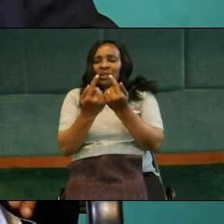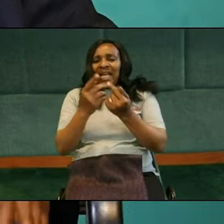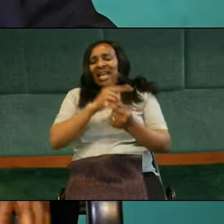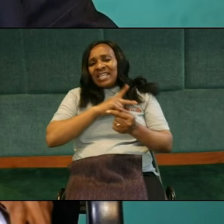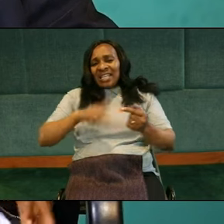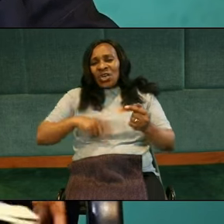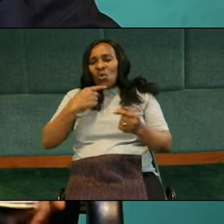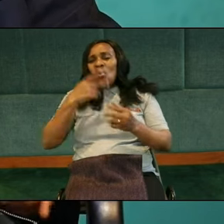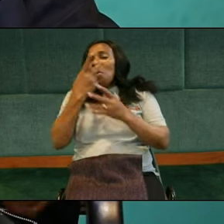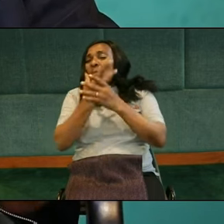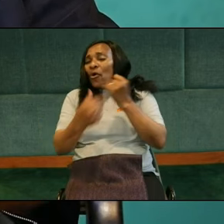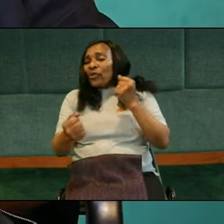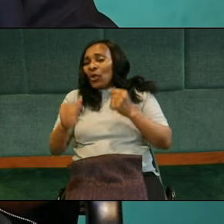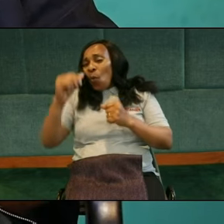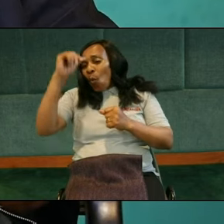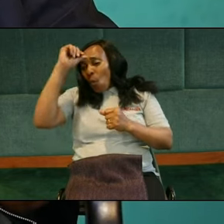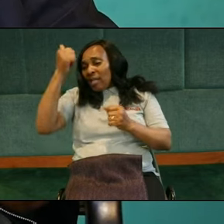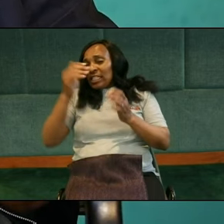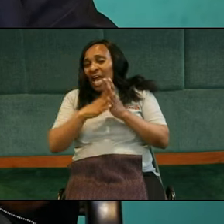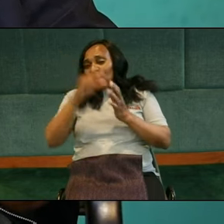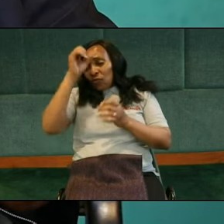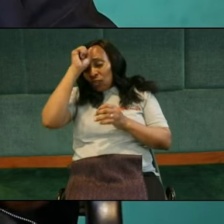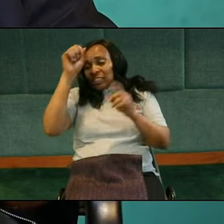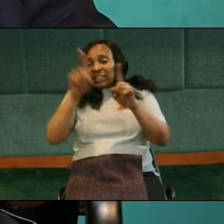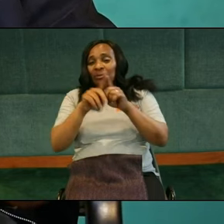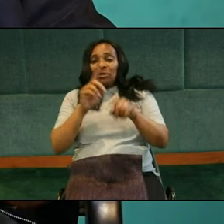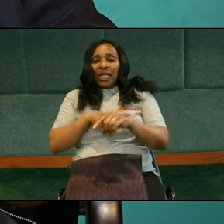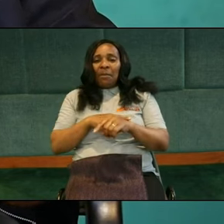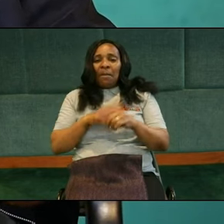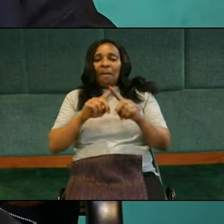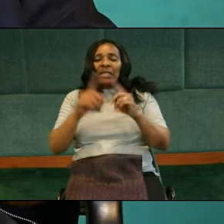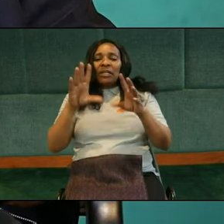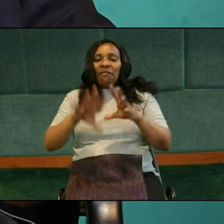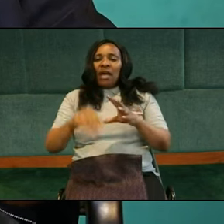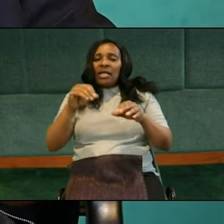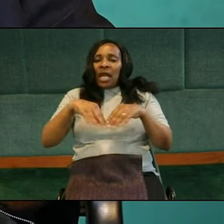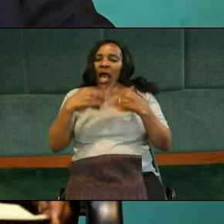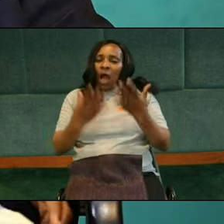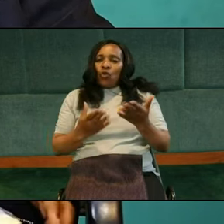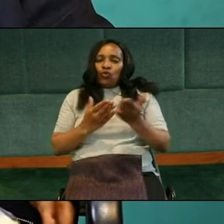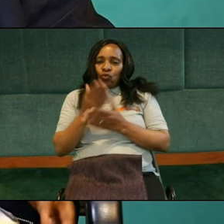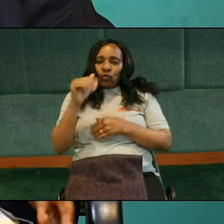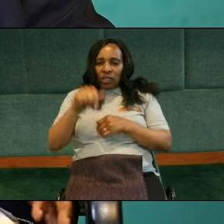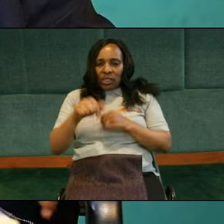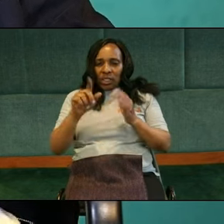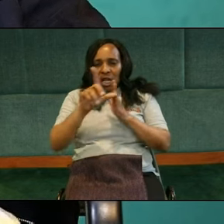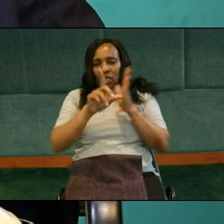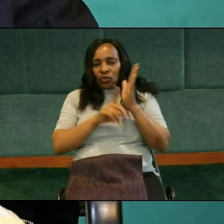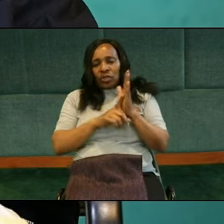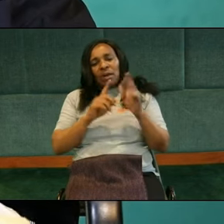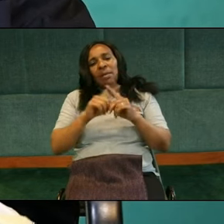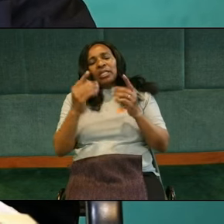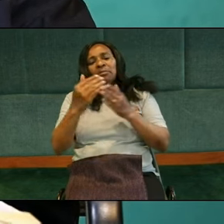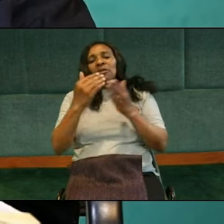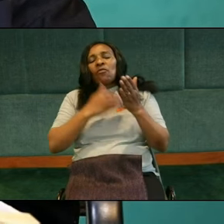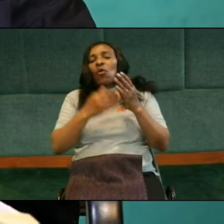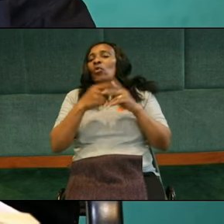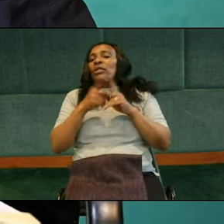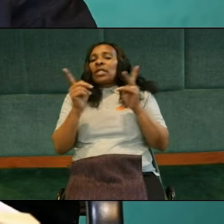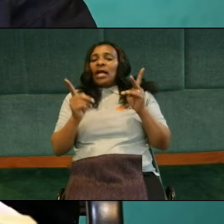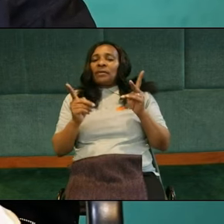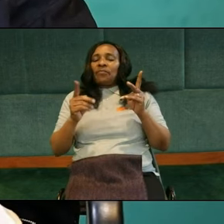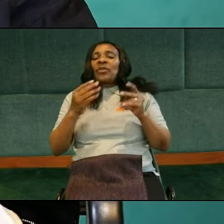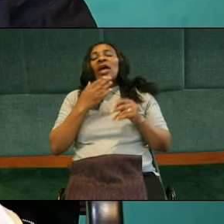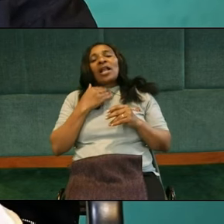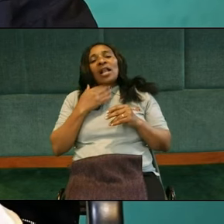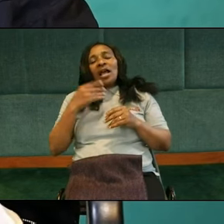both wise and foolish at the same time. But we'll find out how, even through this lesson. But before we begin, I'd